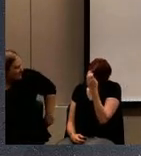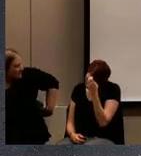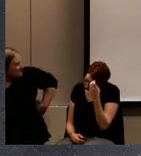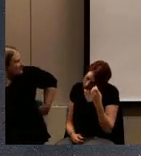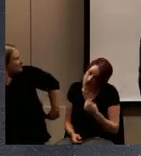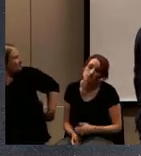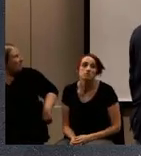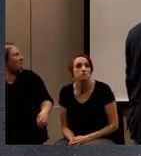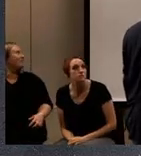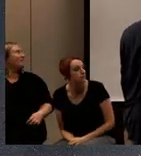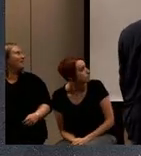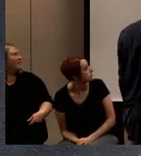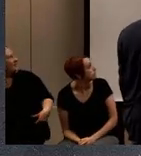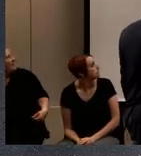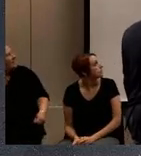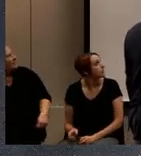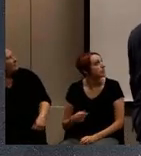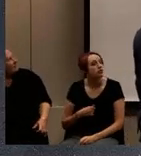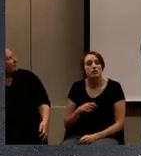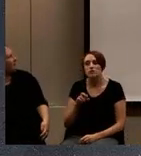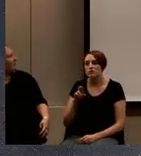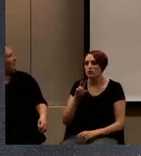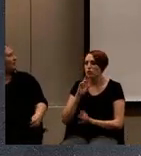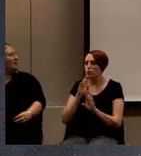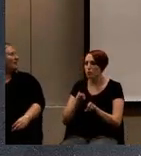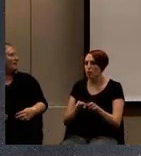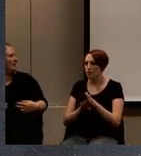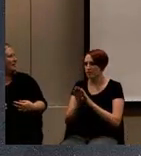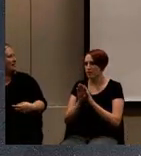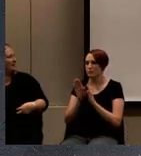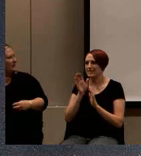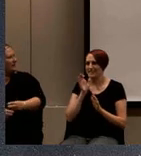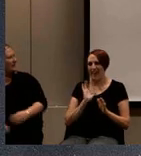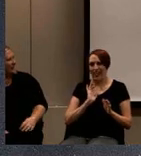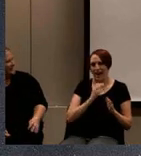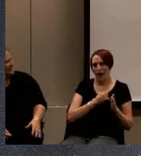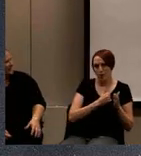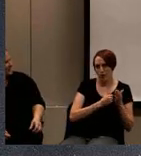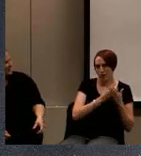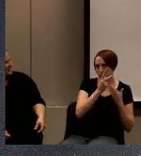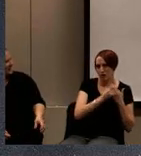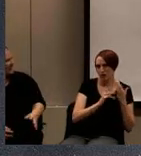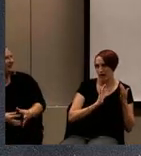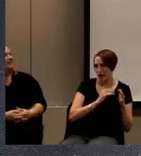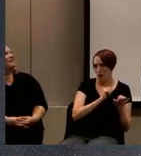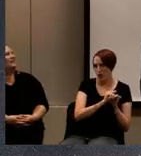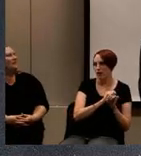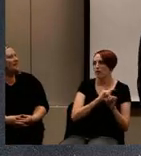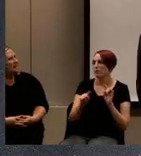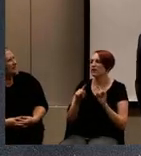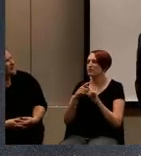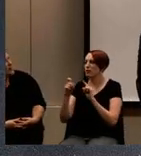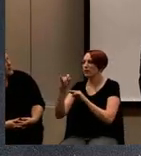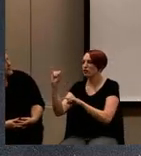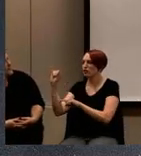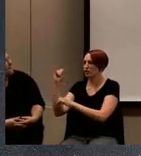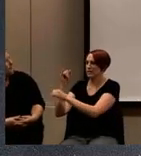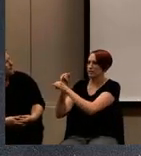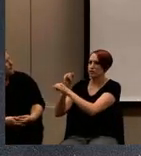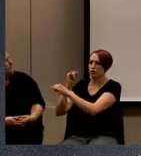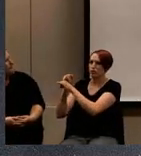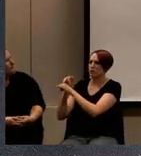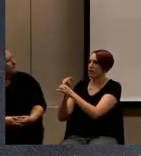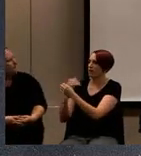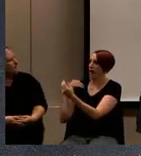There was a status report fit for the road. This was actually not one of our research projects. This was something from the Insurance Institute of Highway Safety, which AAA